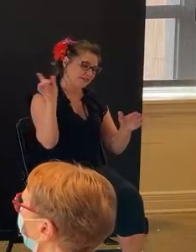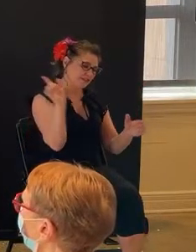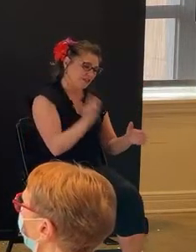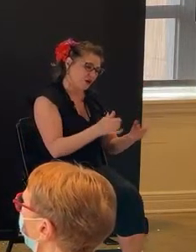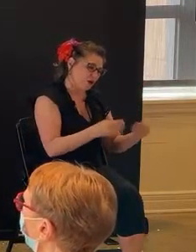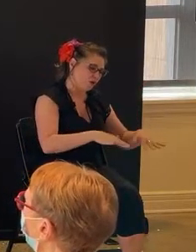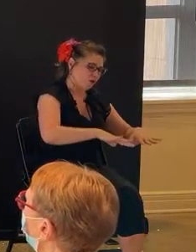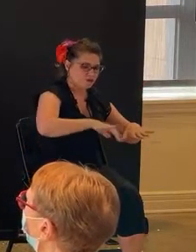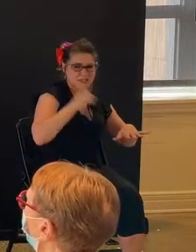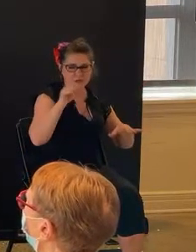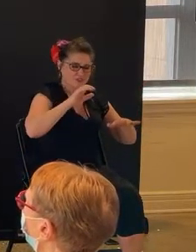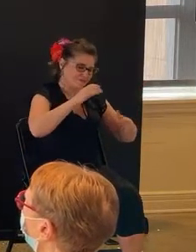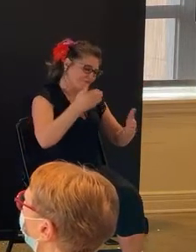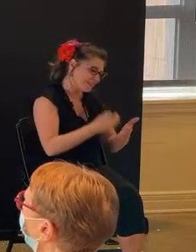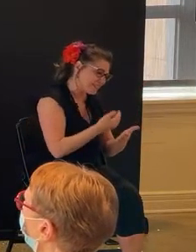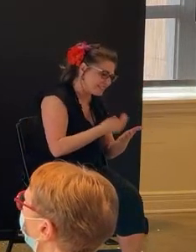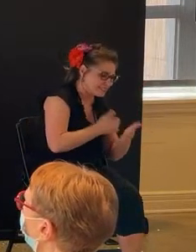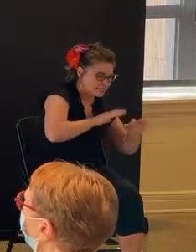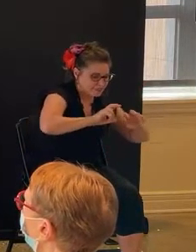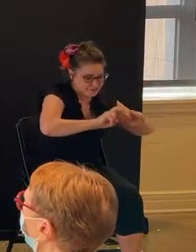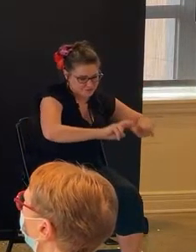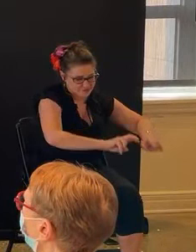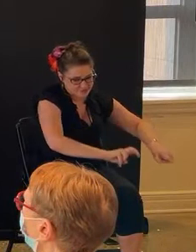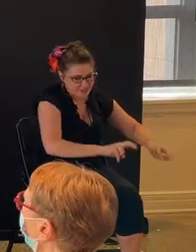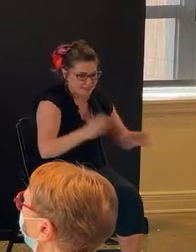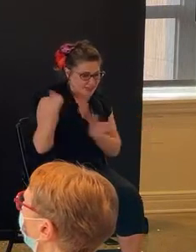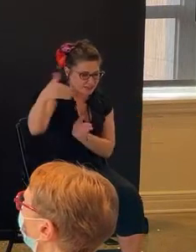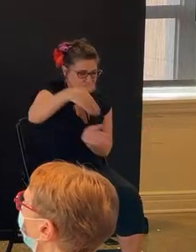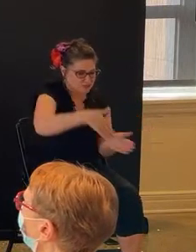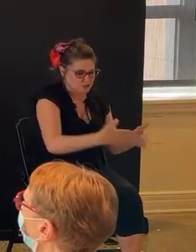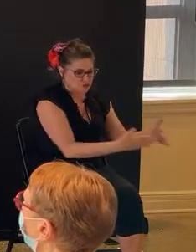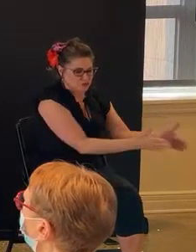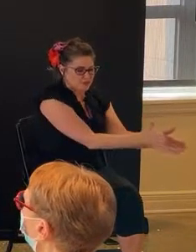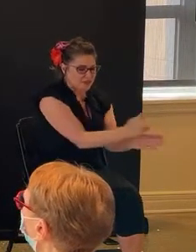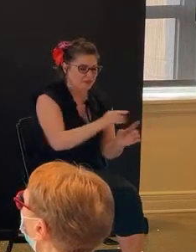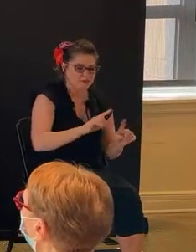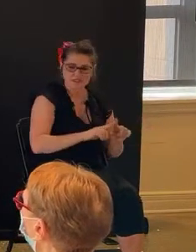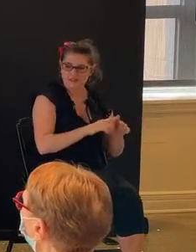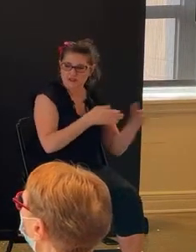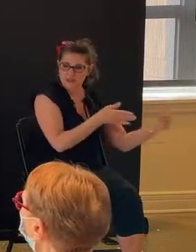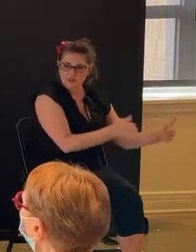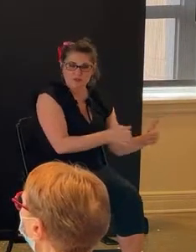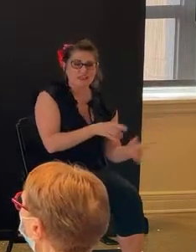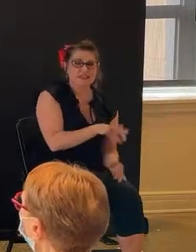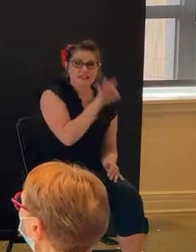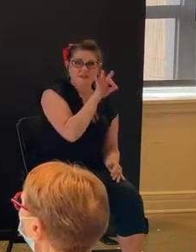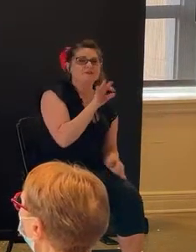he would dig in the banks of this stream and other streams and find,